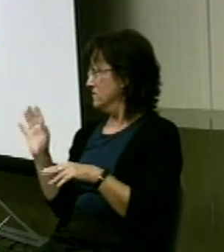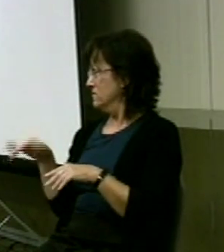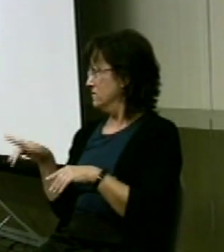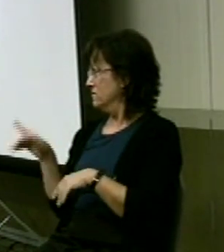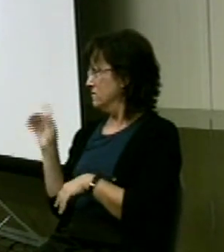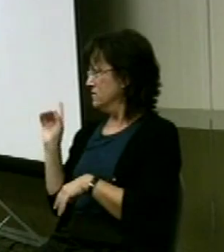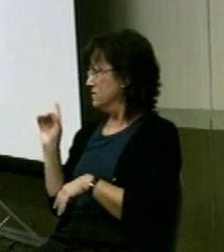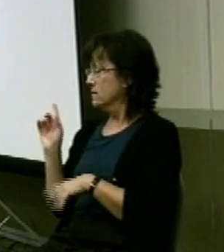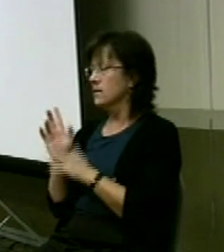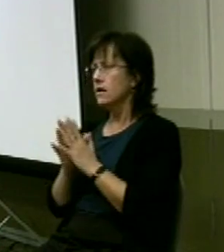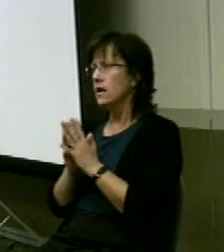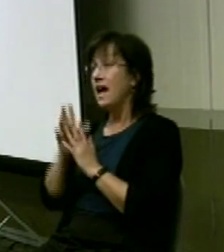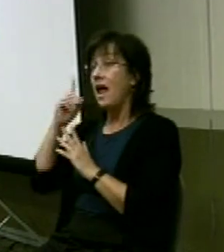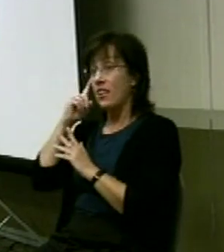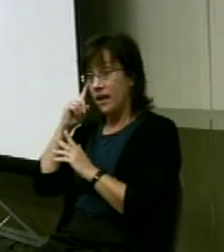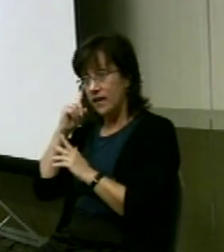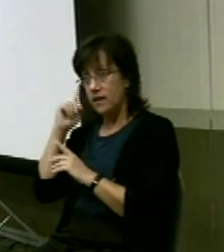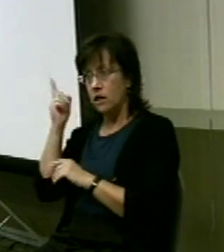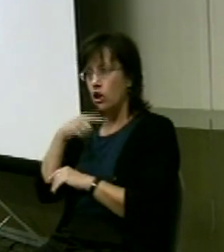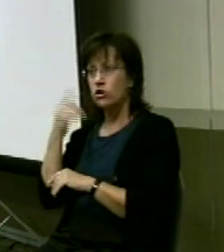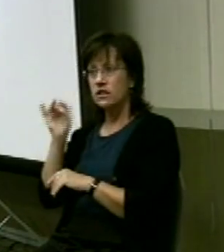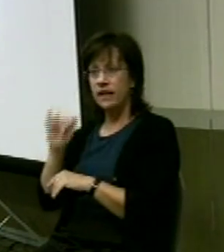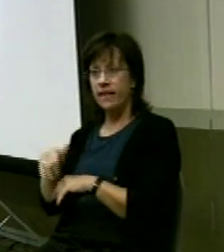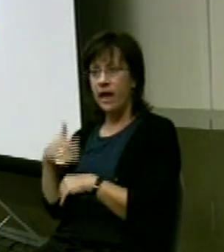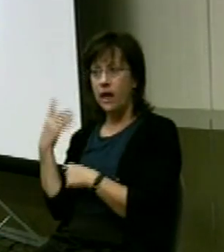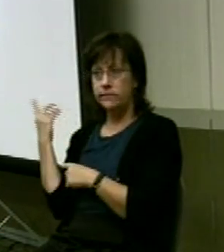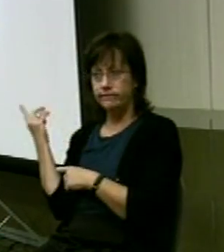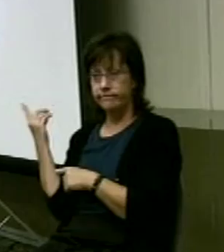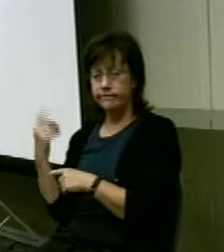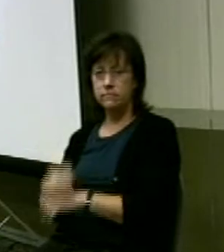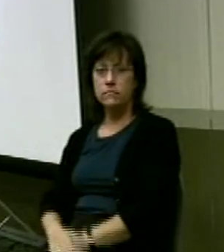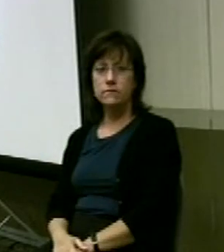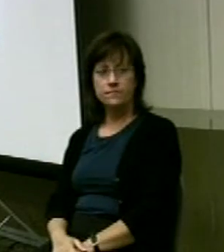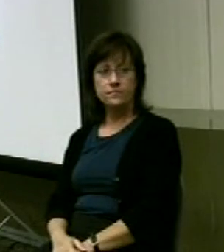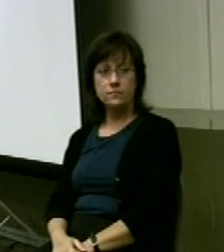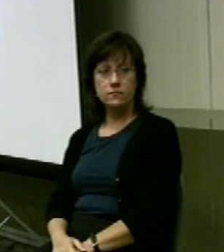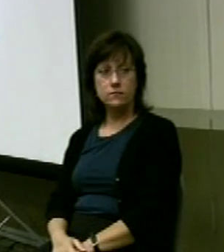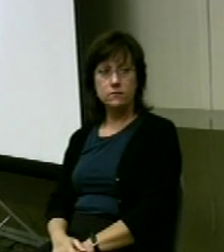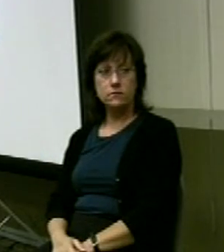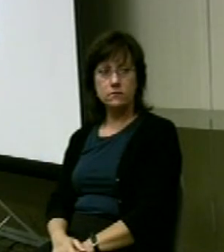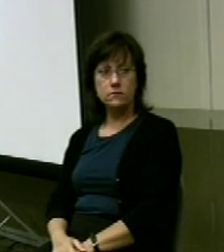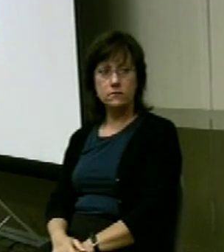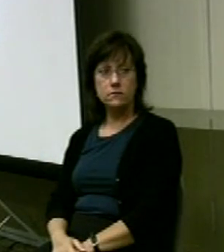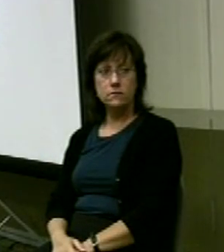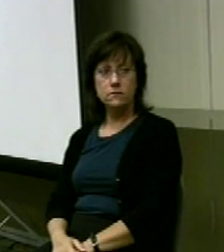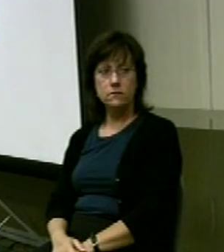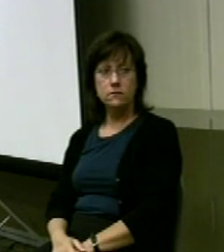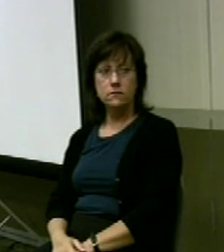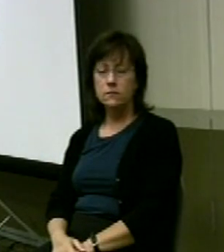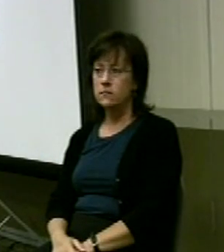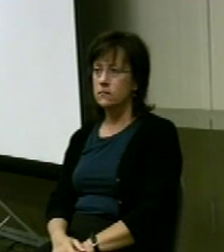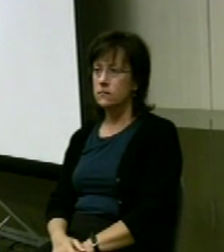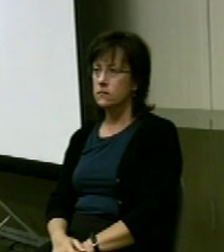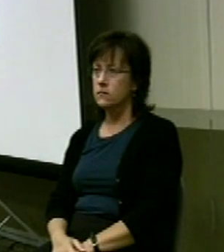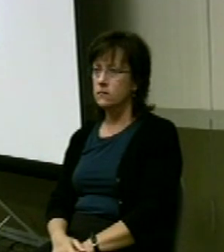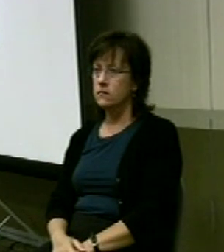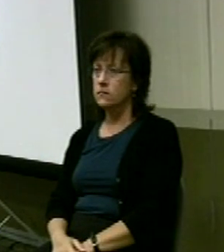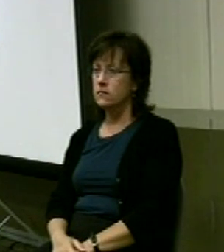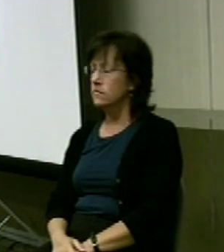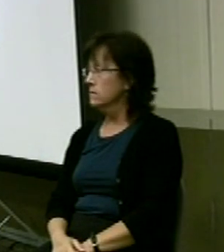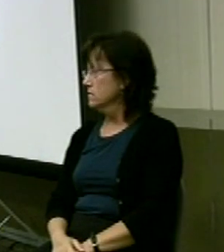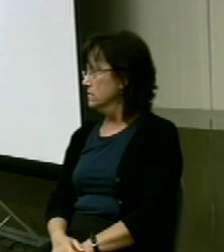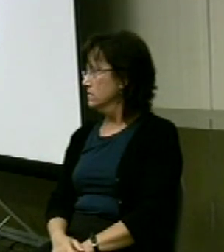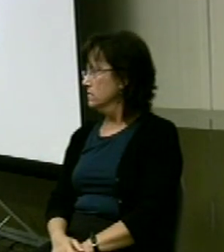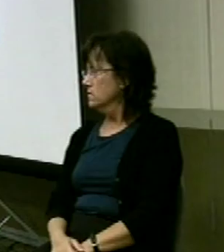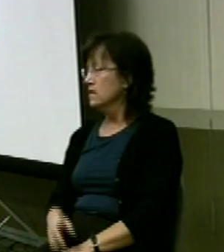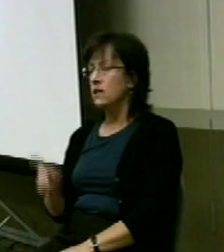this the guy? Your template, I think, looks like this. Yeah. Okay. And you're only going to use the top one.